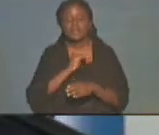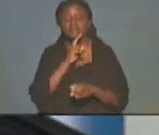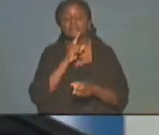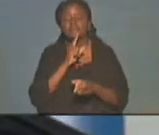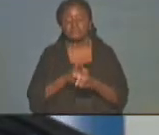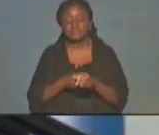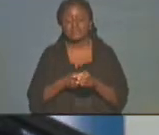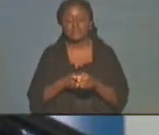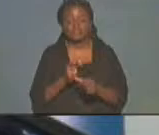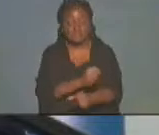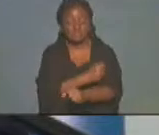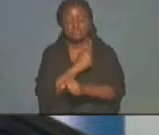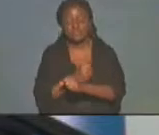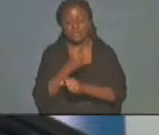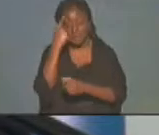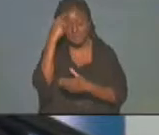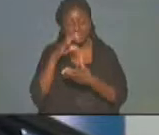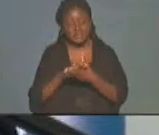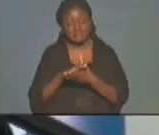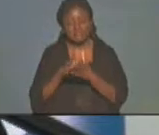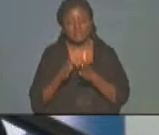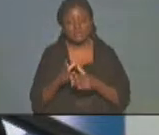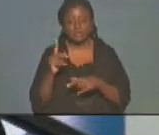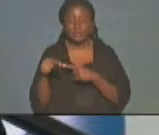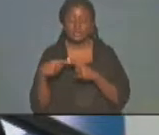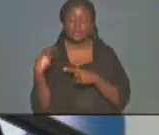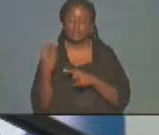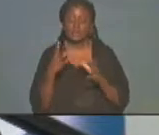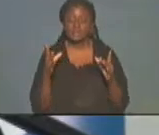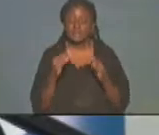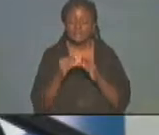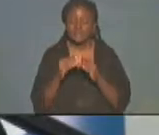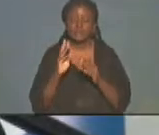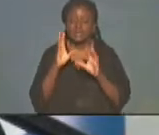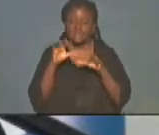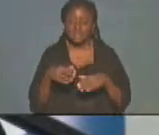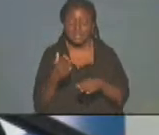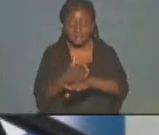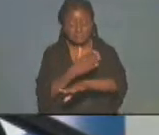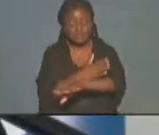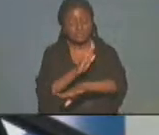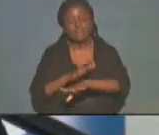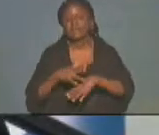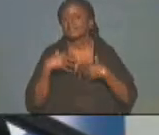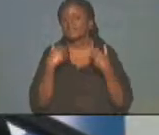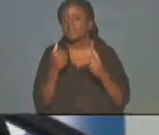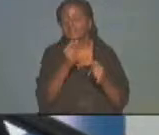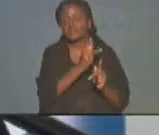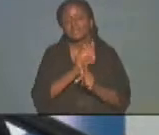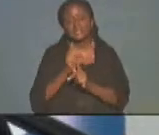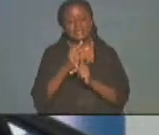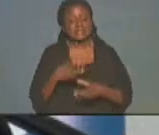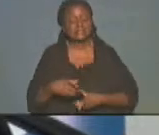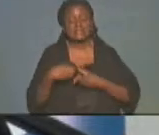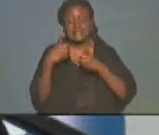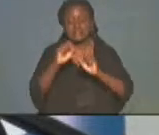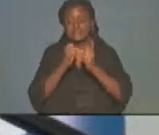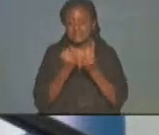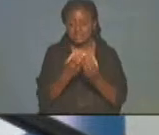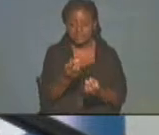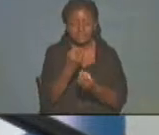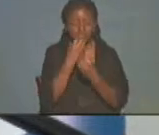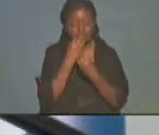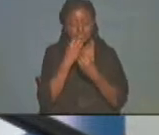collectively collaborate, we are able to improve on our healthcare delivery systems, food security, and